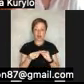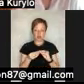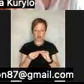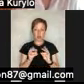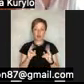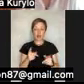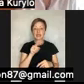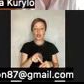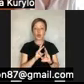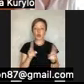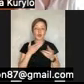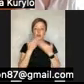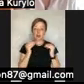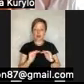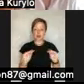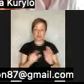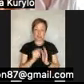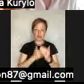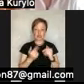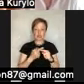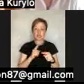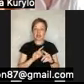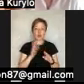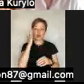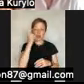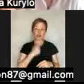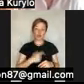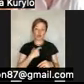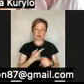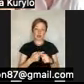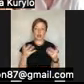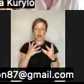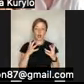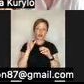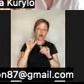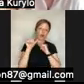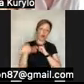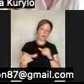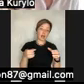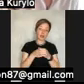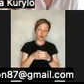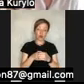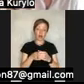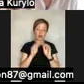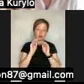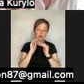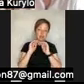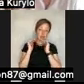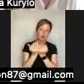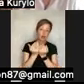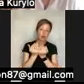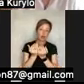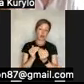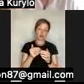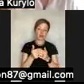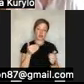our role as a society for those parents who do not have children with disabilities we should not think of them